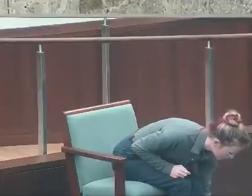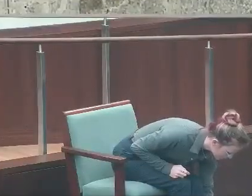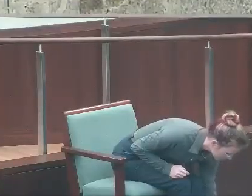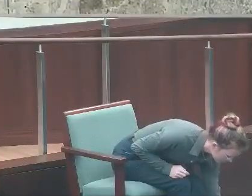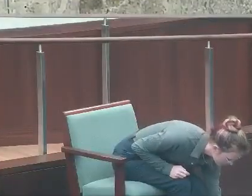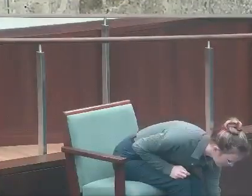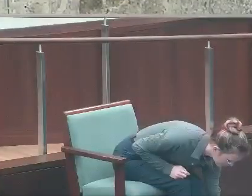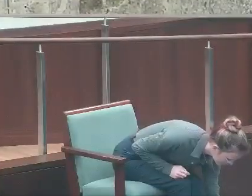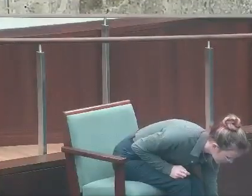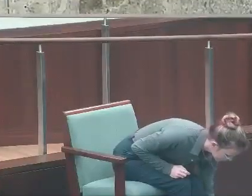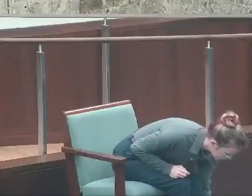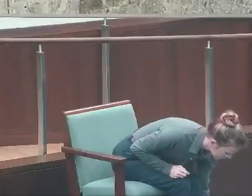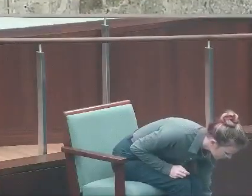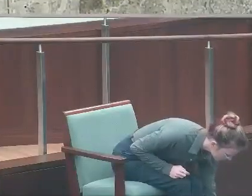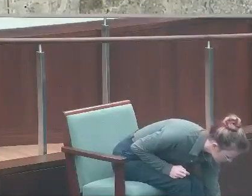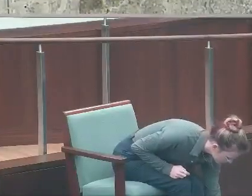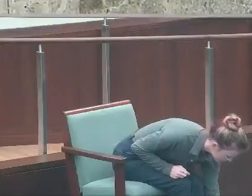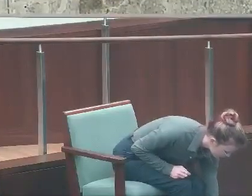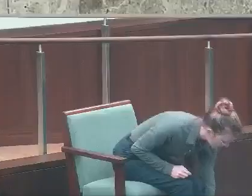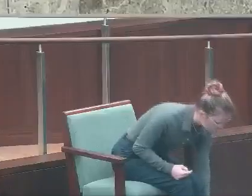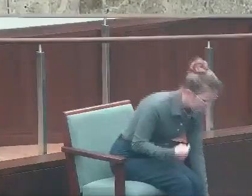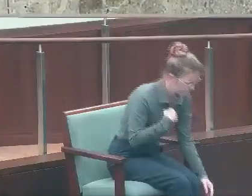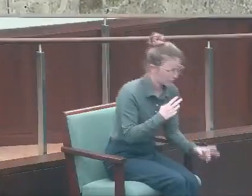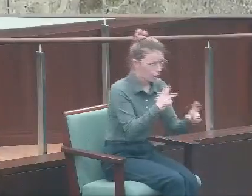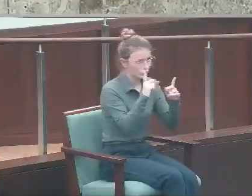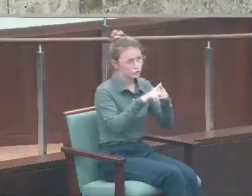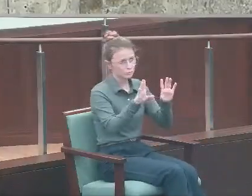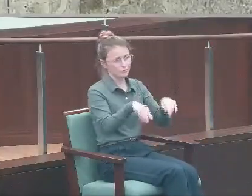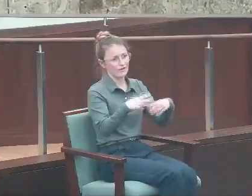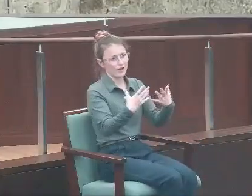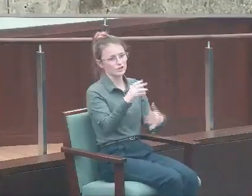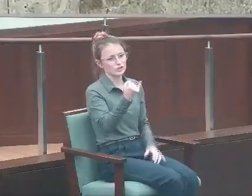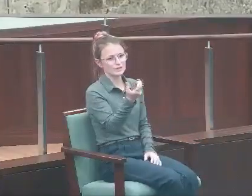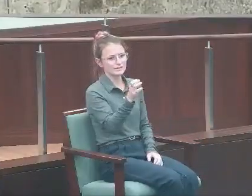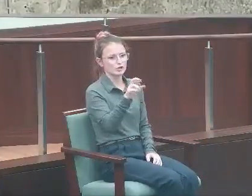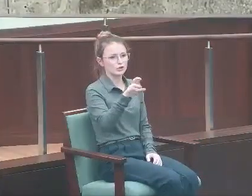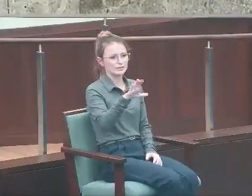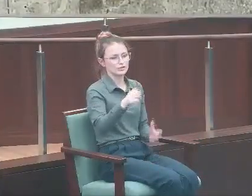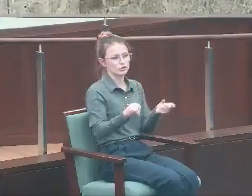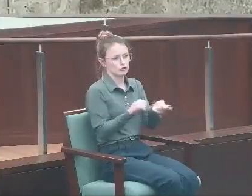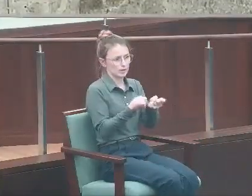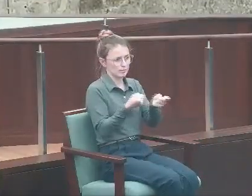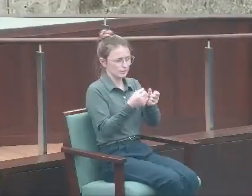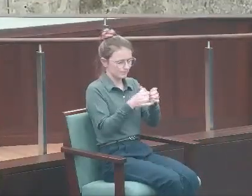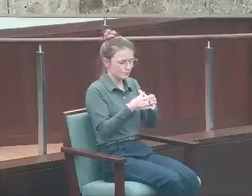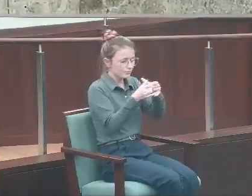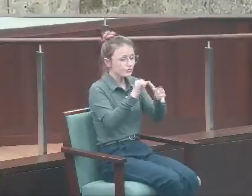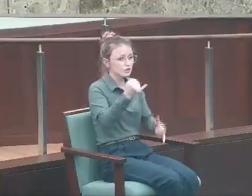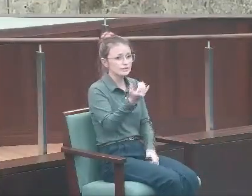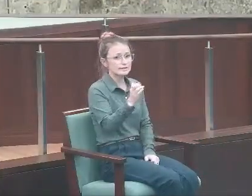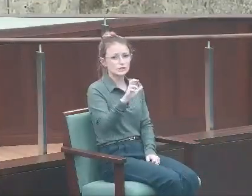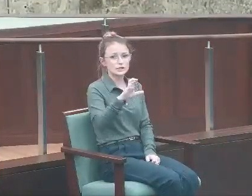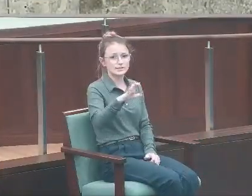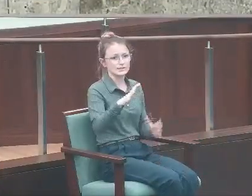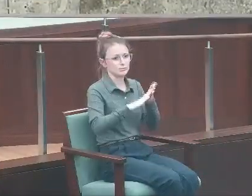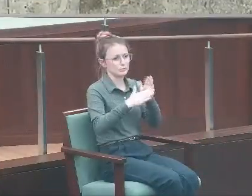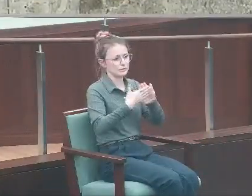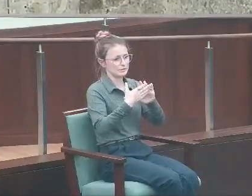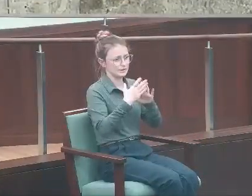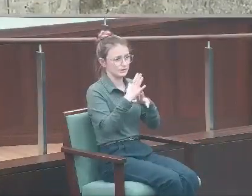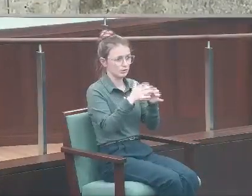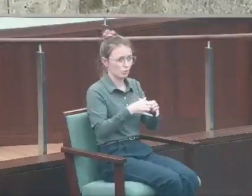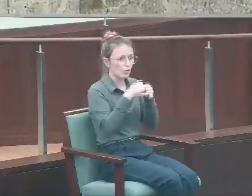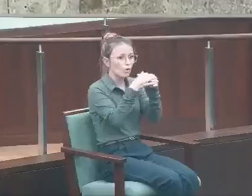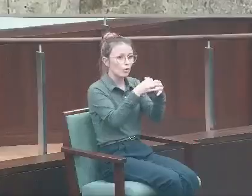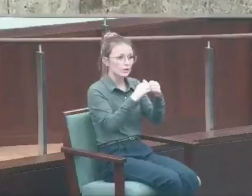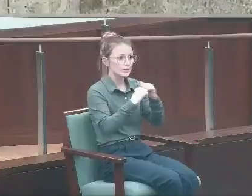to be presenting our inaugural JCRC Community Champion Award. The JCRC Community Champion Award was